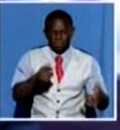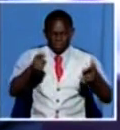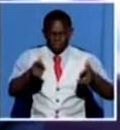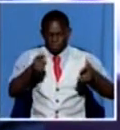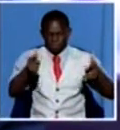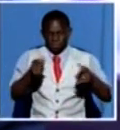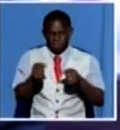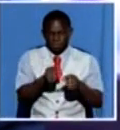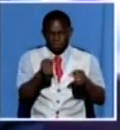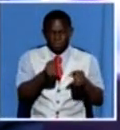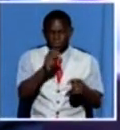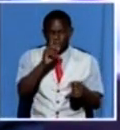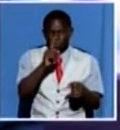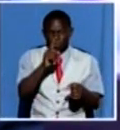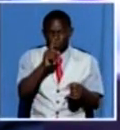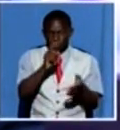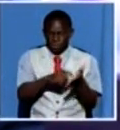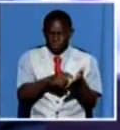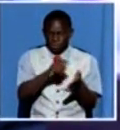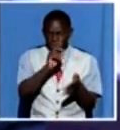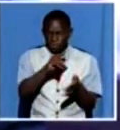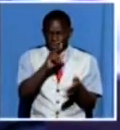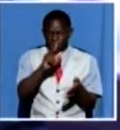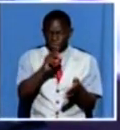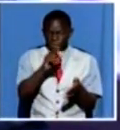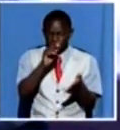$143,000. The preliminary works and generals,